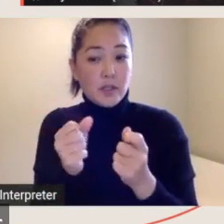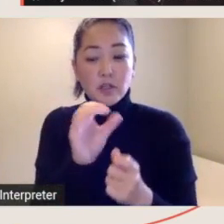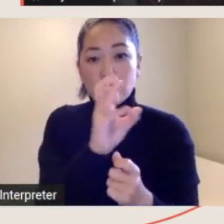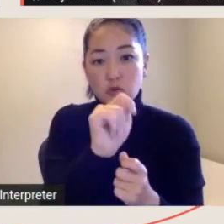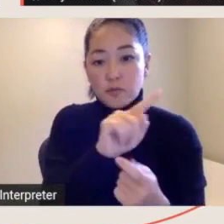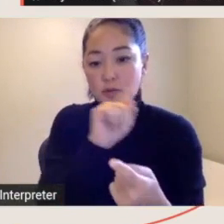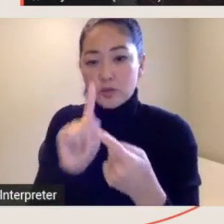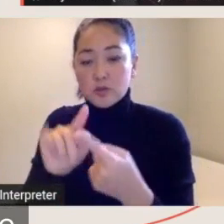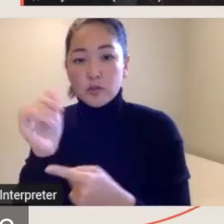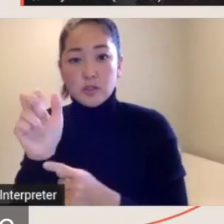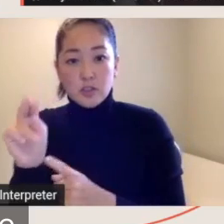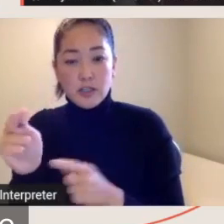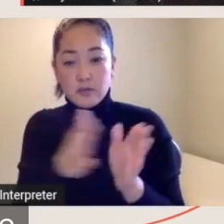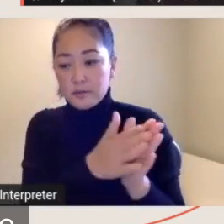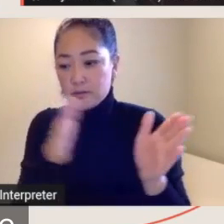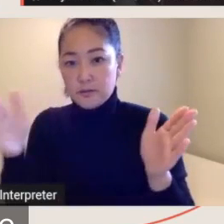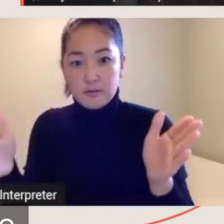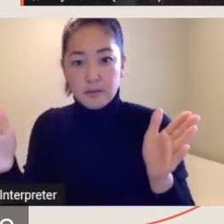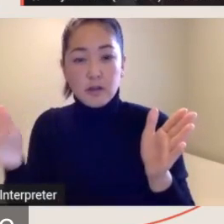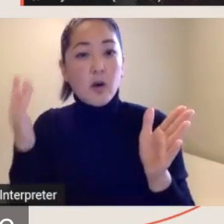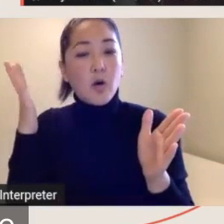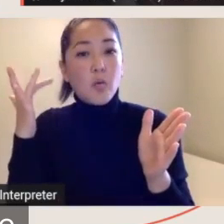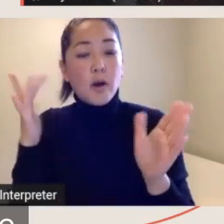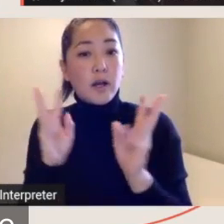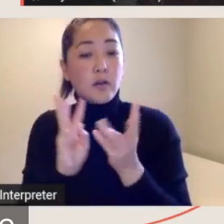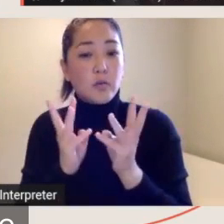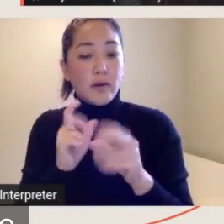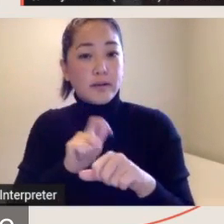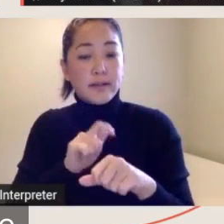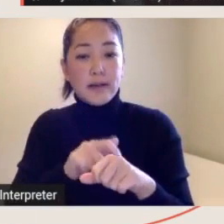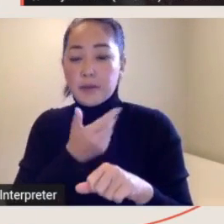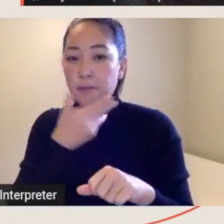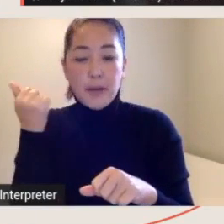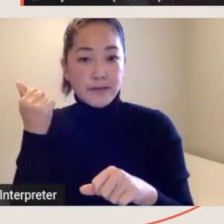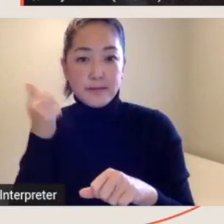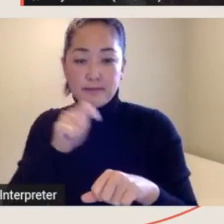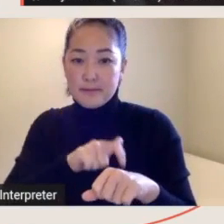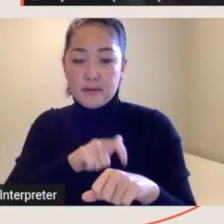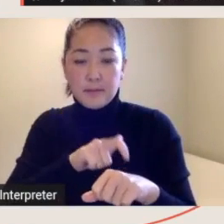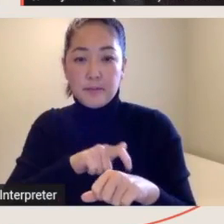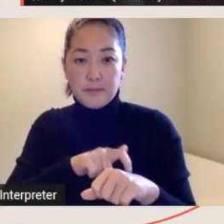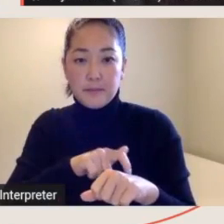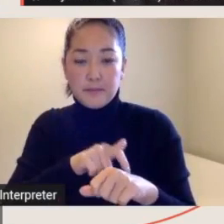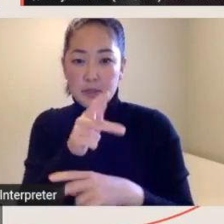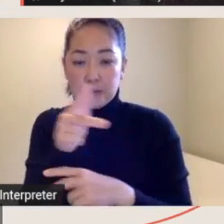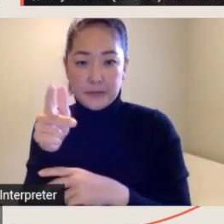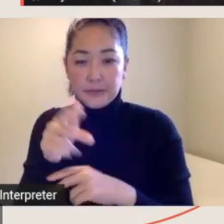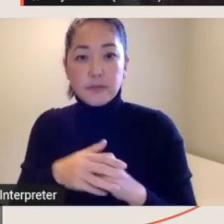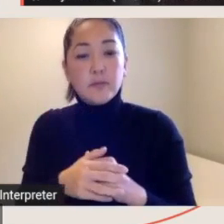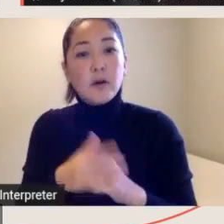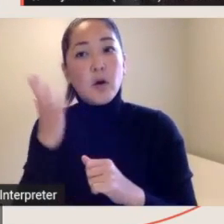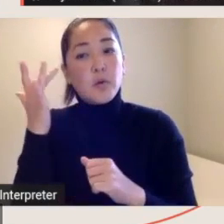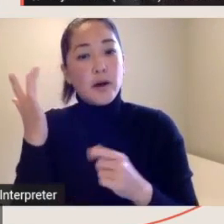January, because it is climate-wise, it was the best way, the best time when to film, because